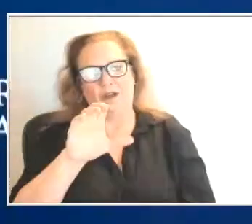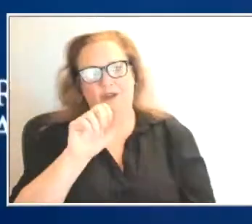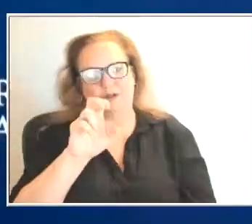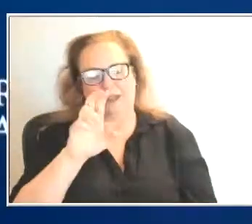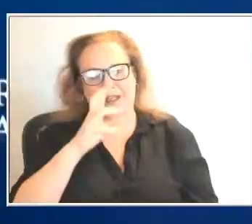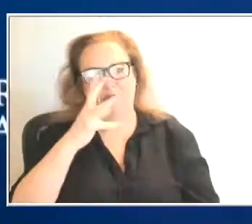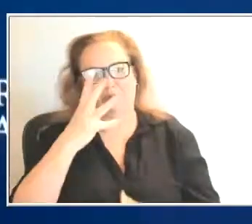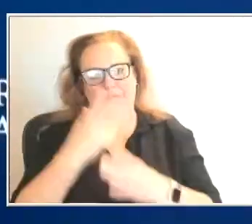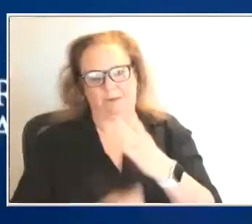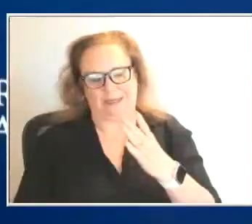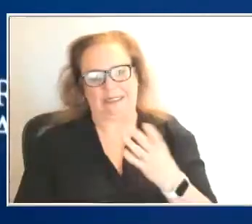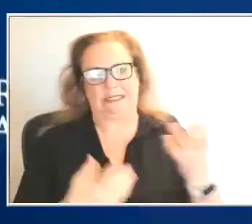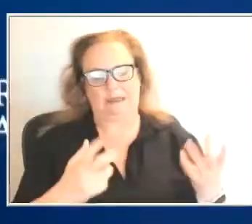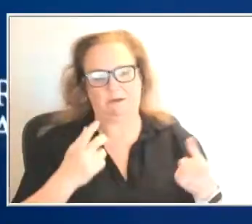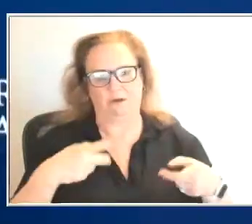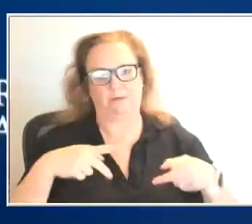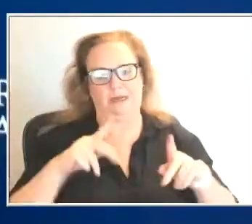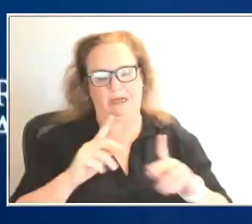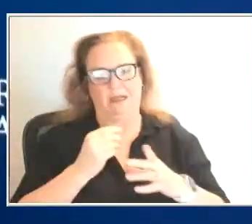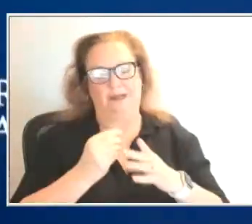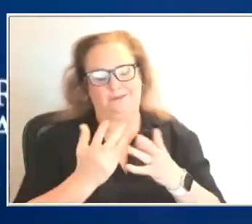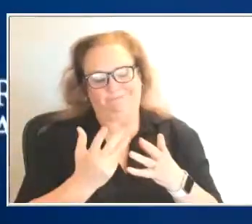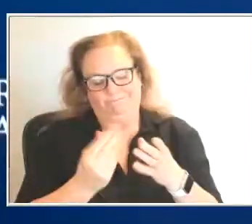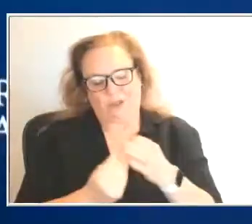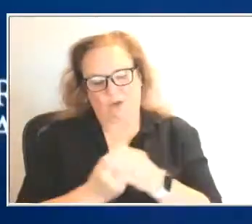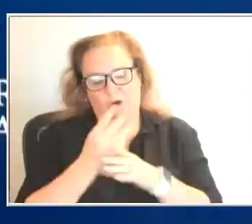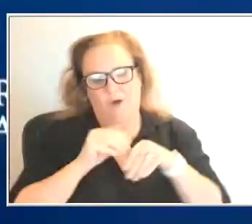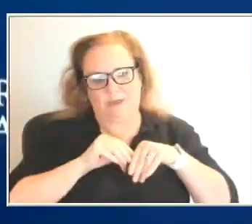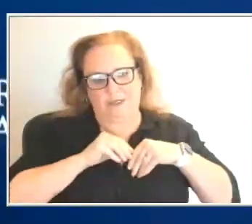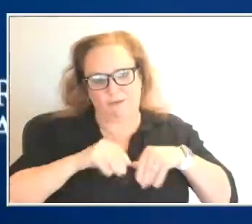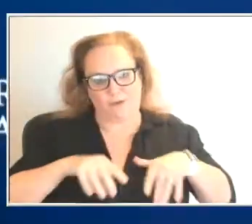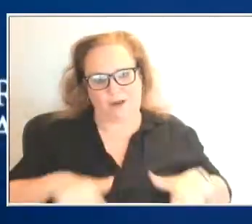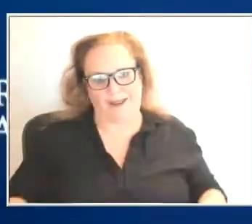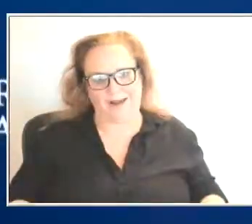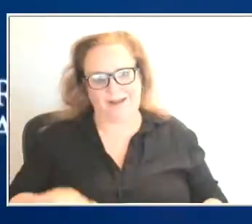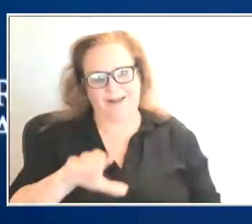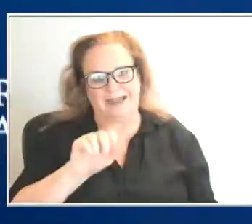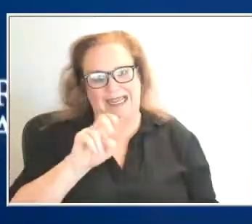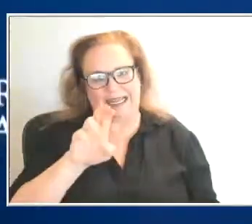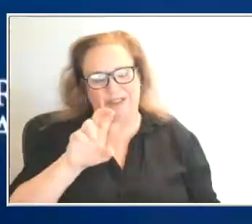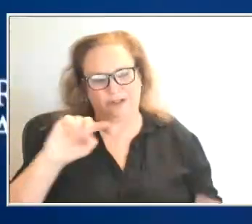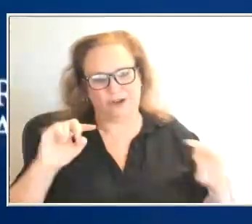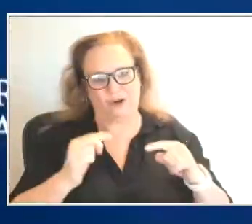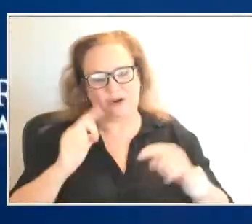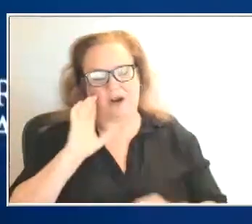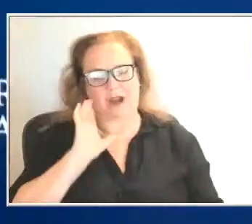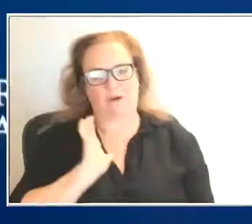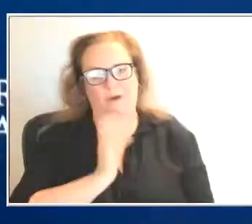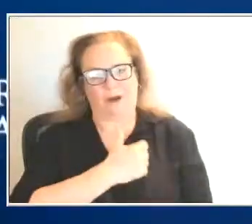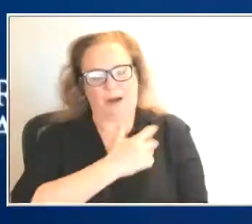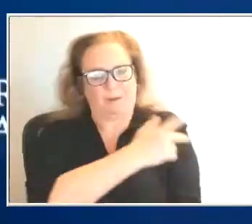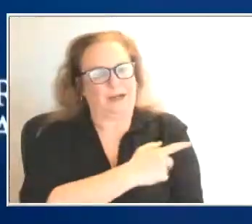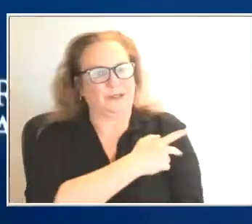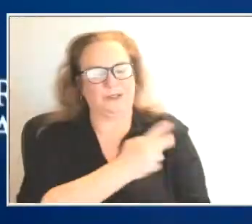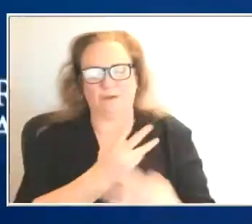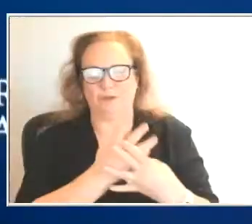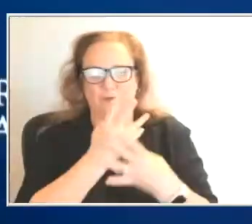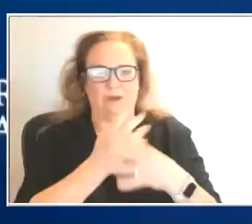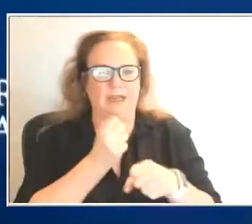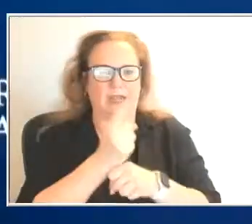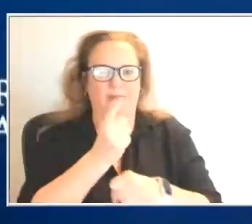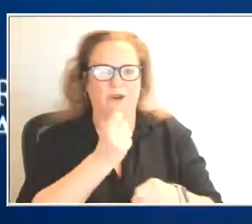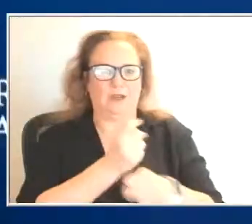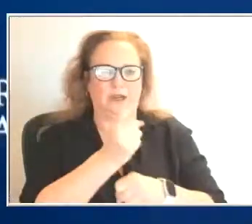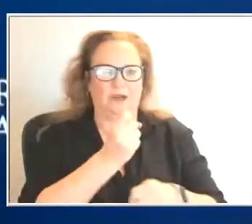cancers we're going to allow to grow and spread. And those are the cancers that cause harm for our patients. So screening every year doesn't make sense.